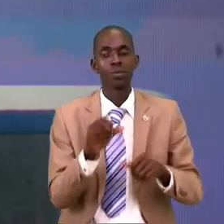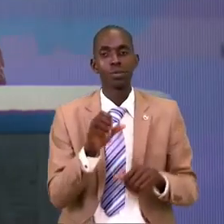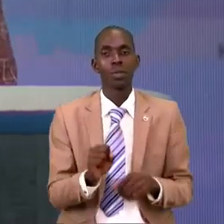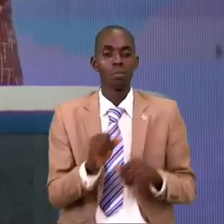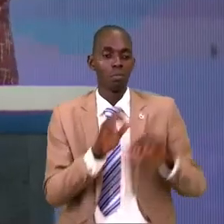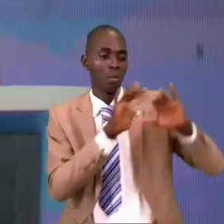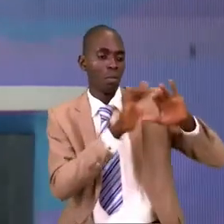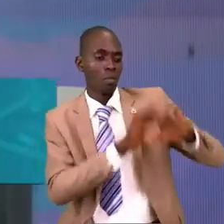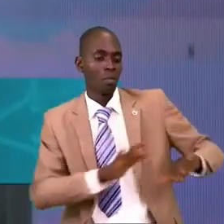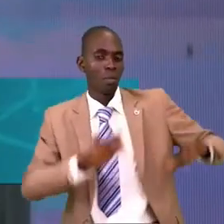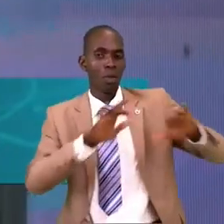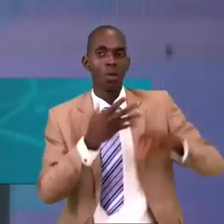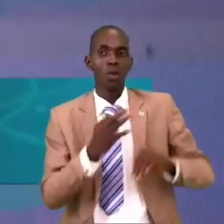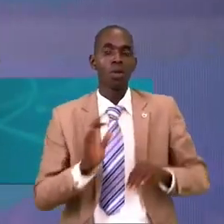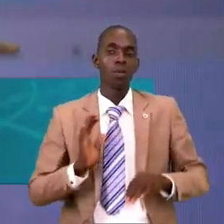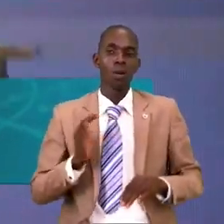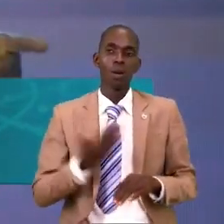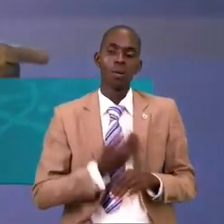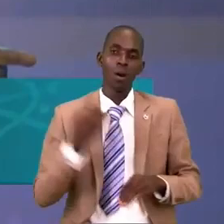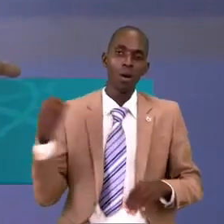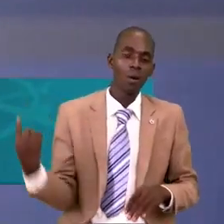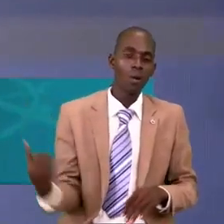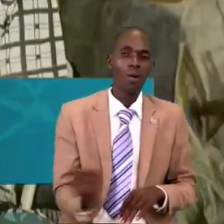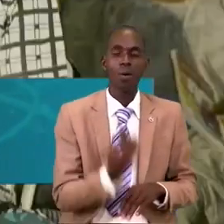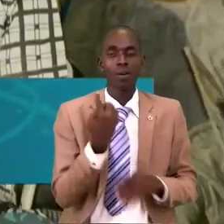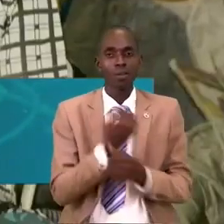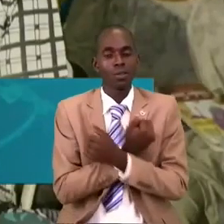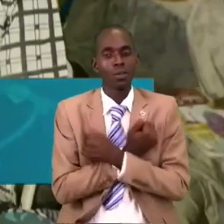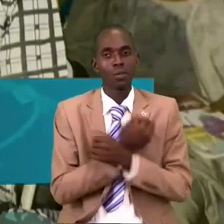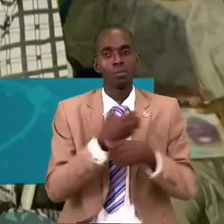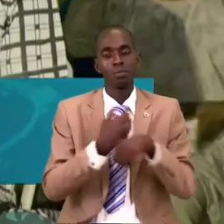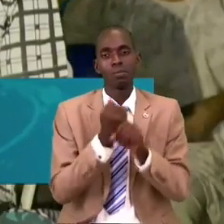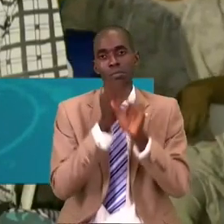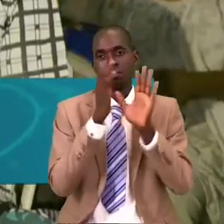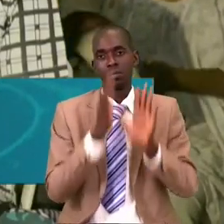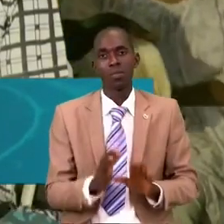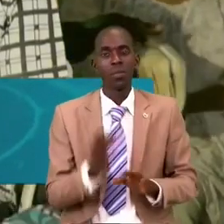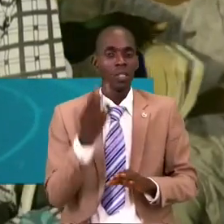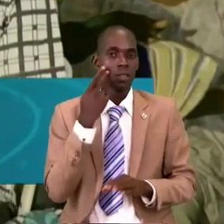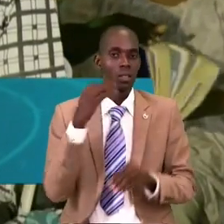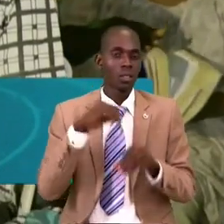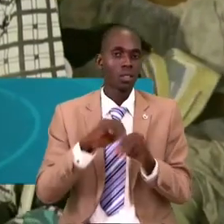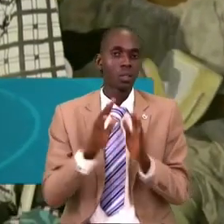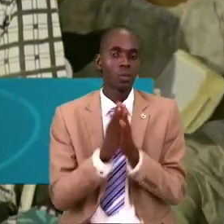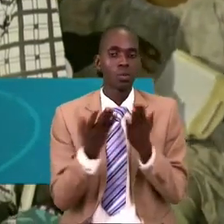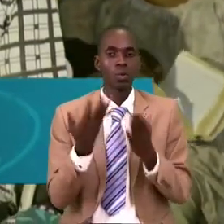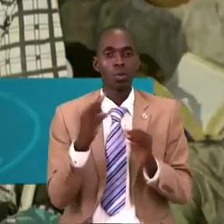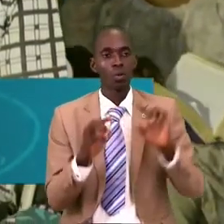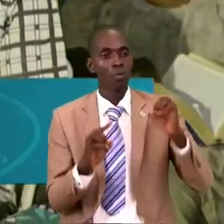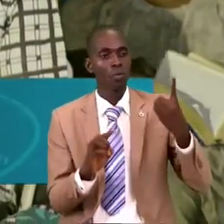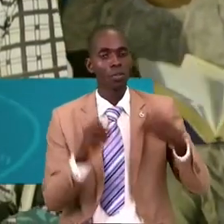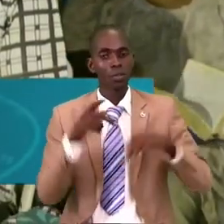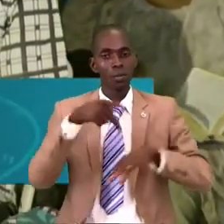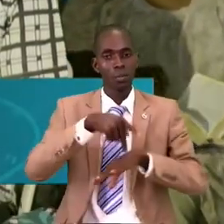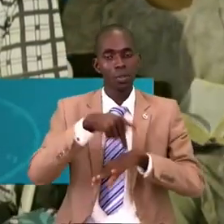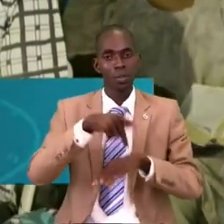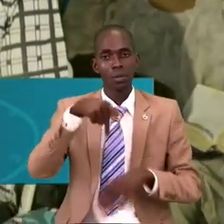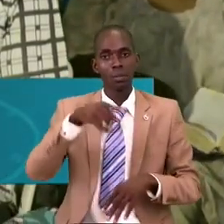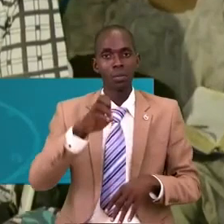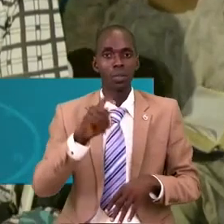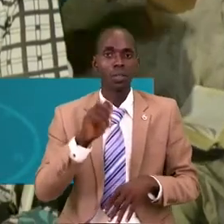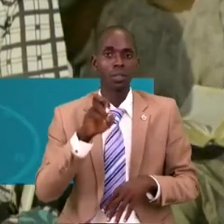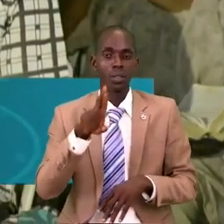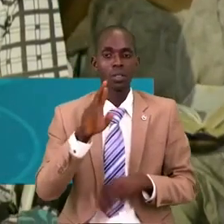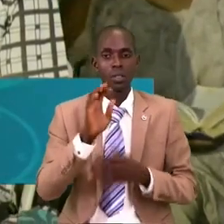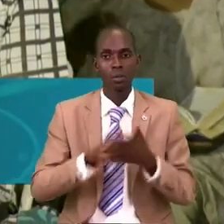we're looking at chapter 1, verse 3. 1 Peter, chapter 1, reading from verse 3.